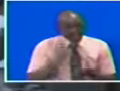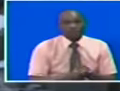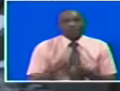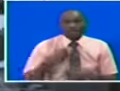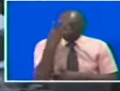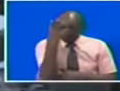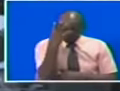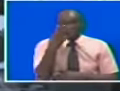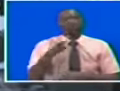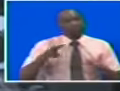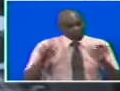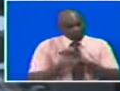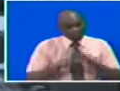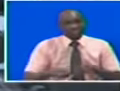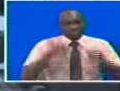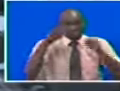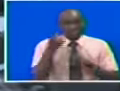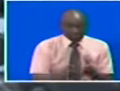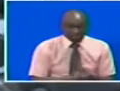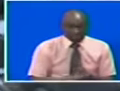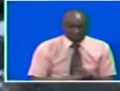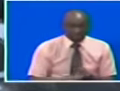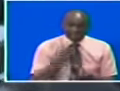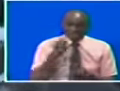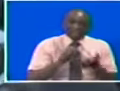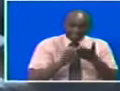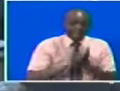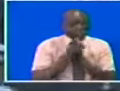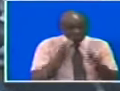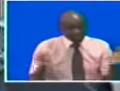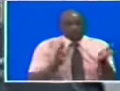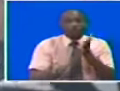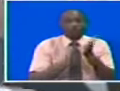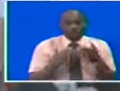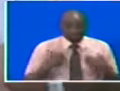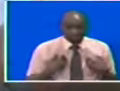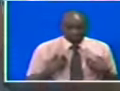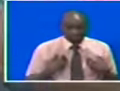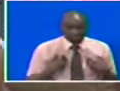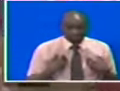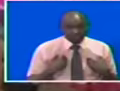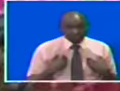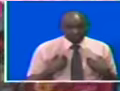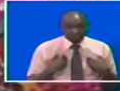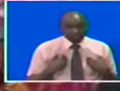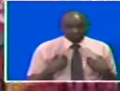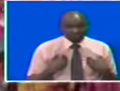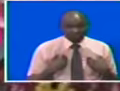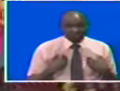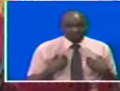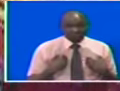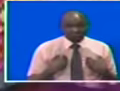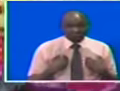vice chair. You know, Secretary General, that's my recommendation. You're going to look at it.